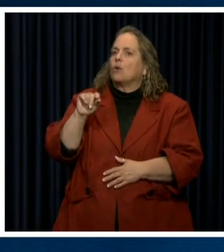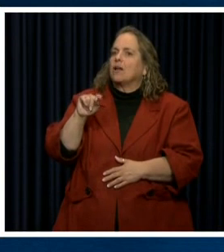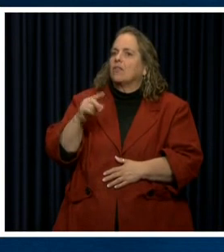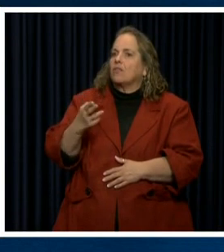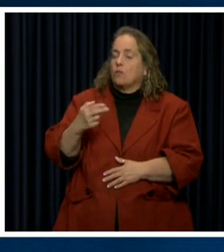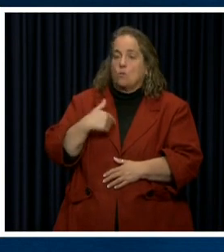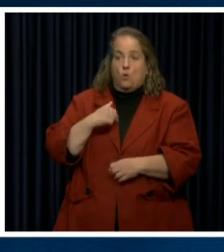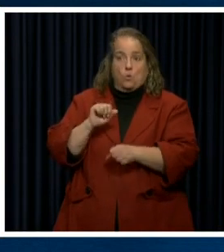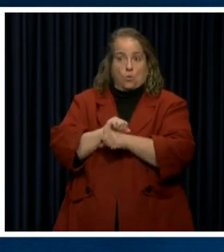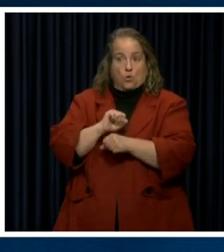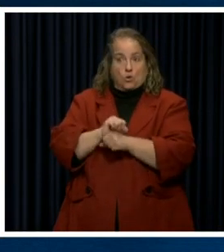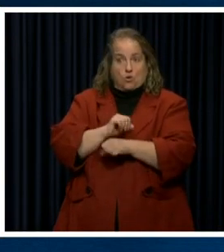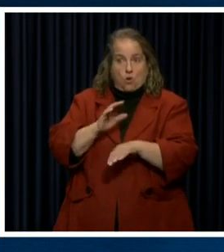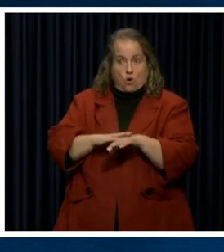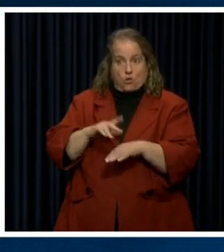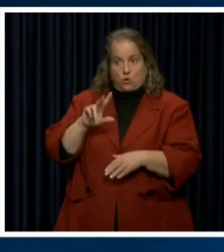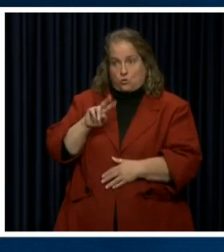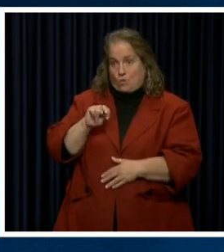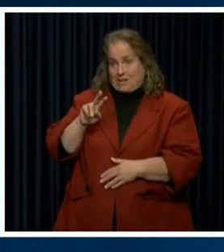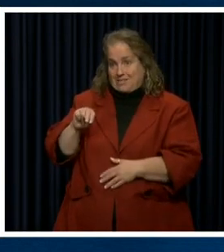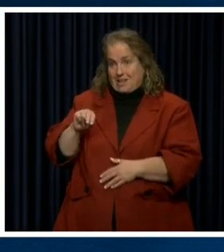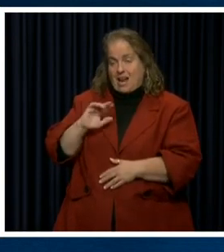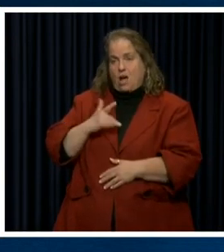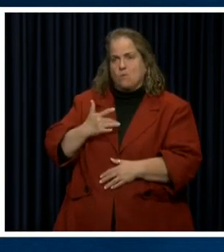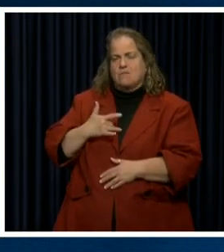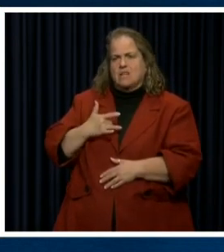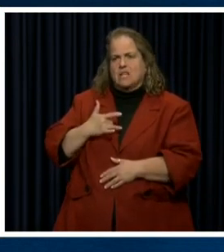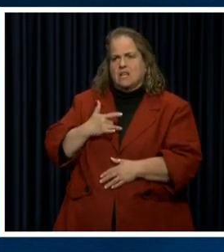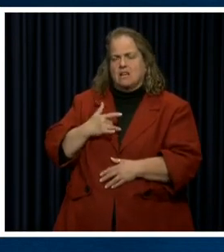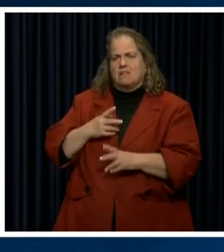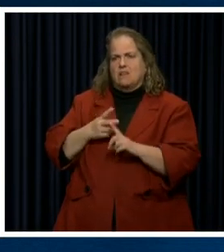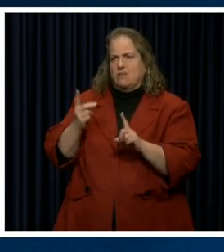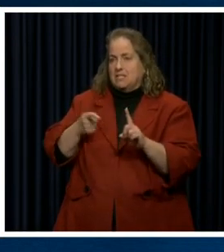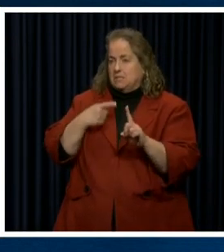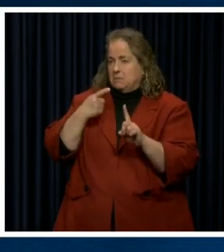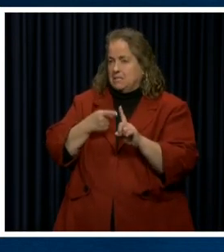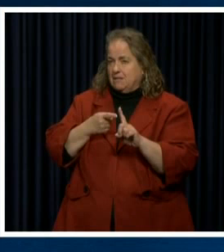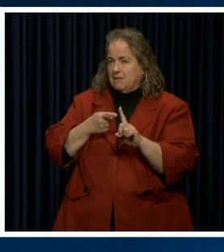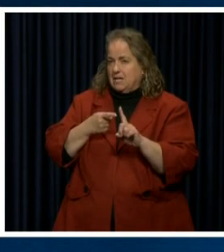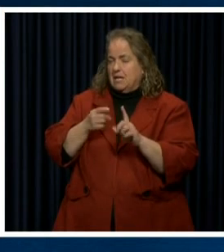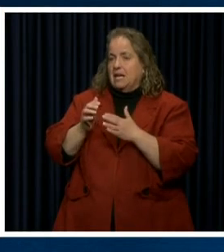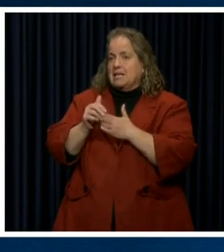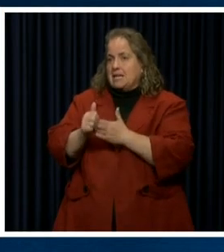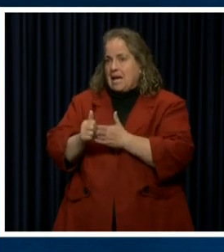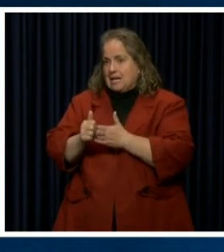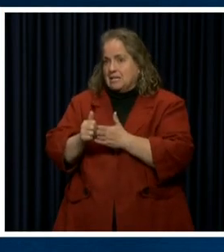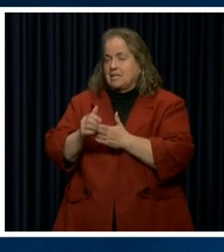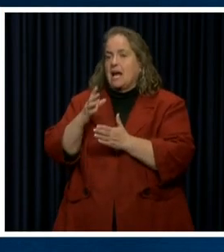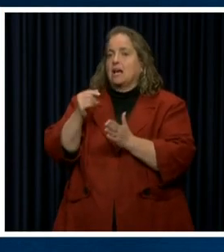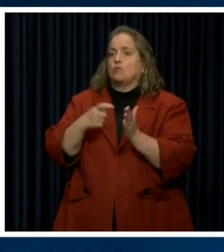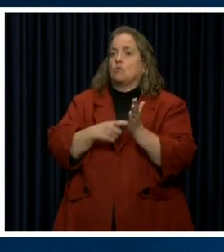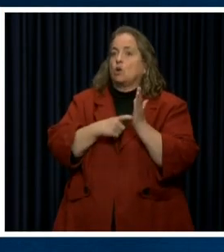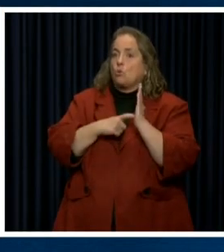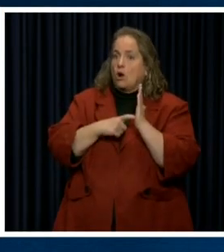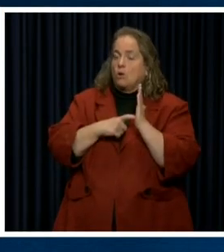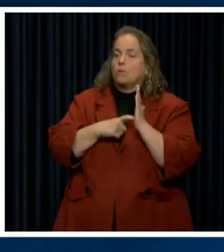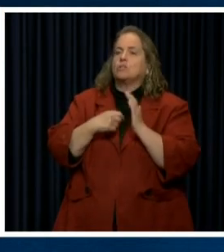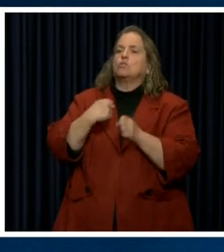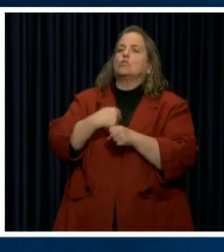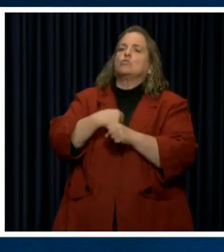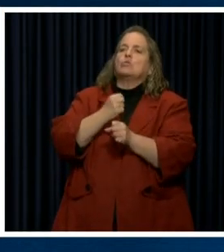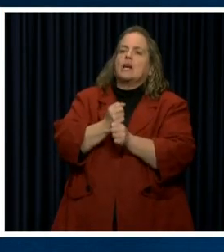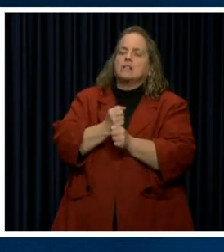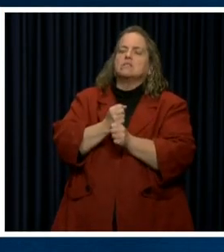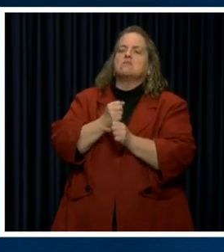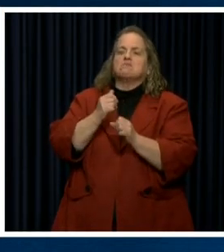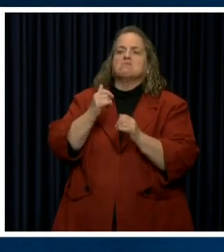are working on the 22nd. Our belief is that very specific guidance and requirements creates a level